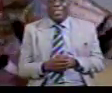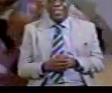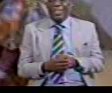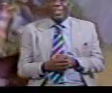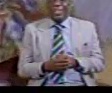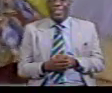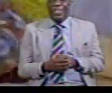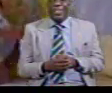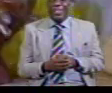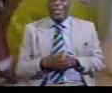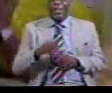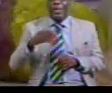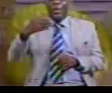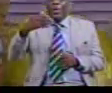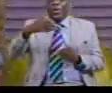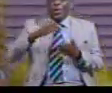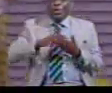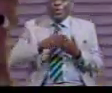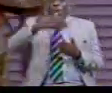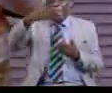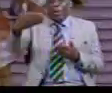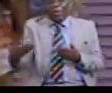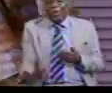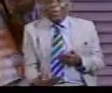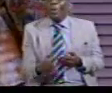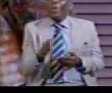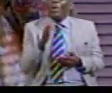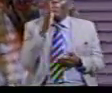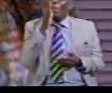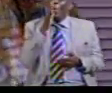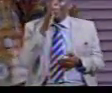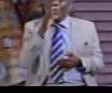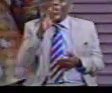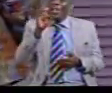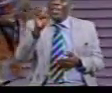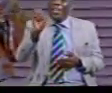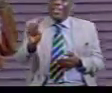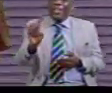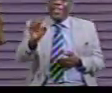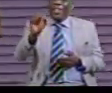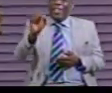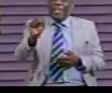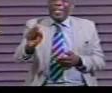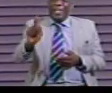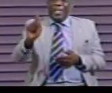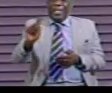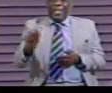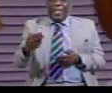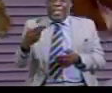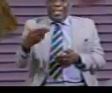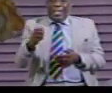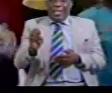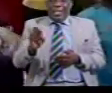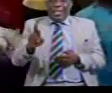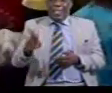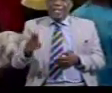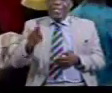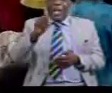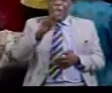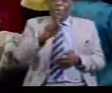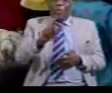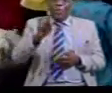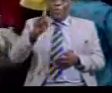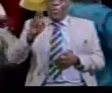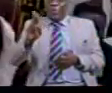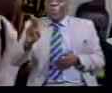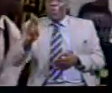Welcome, Mama Esther KUMUYI to Cameroon. Bienvenue, la maman Esther KUMUYI au